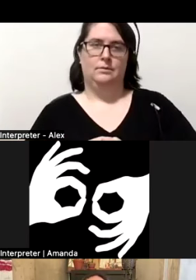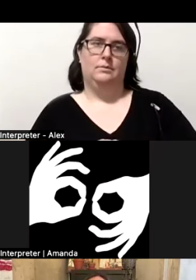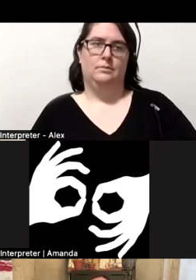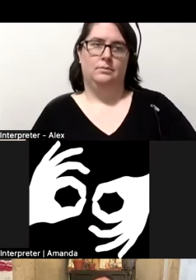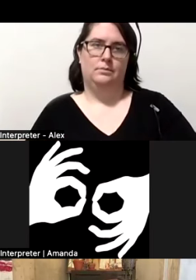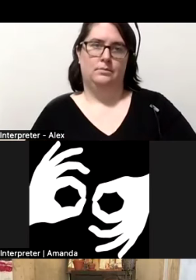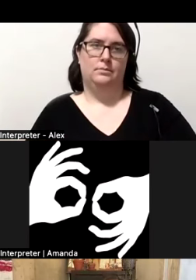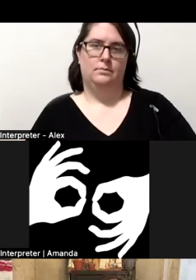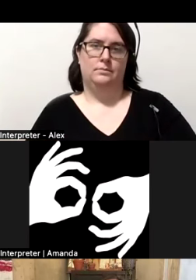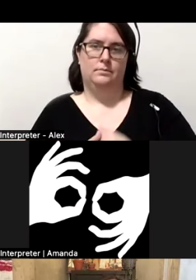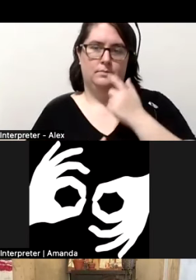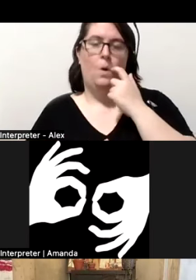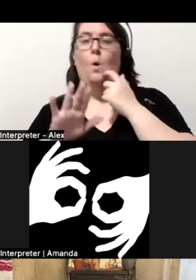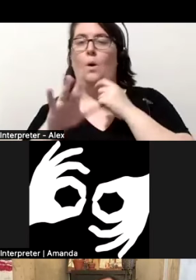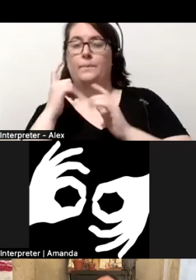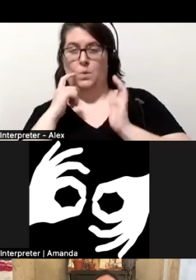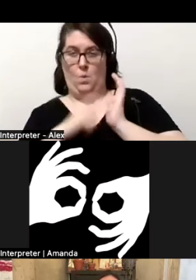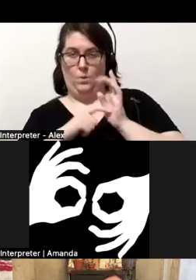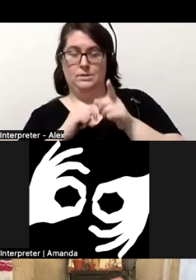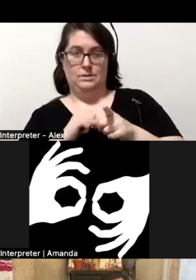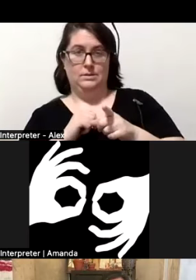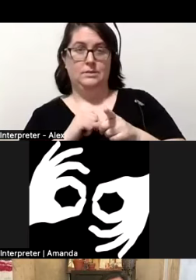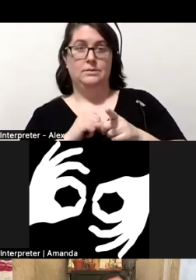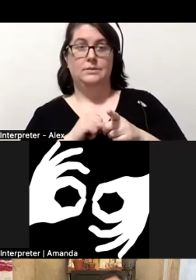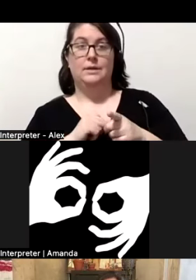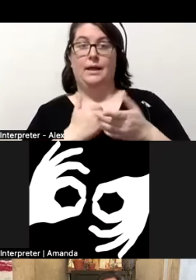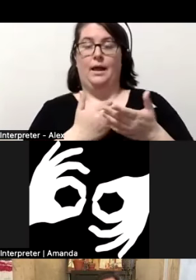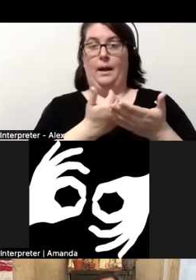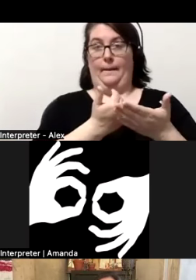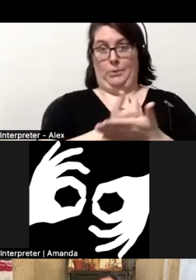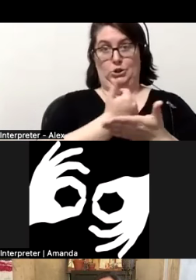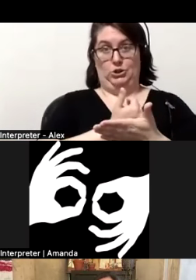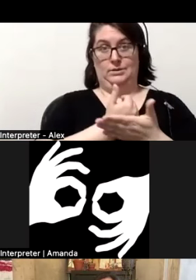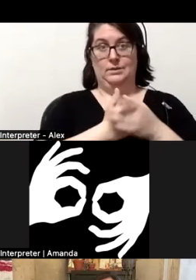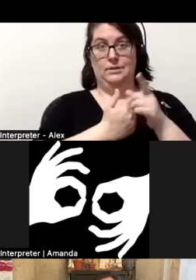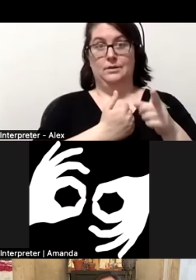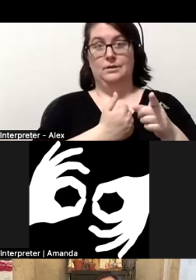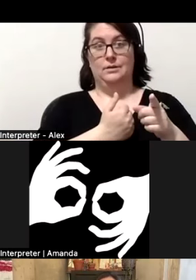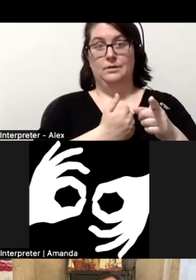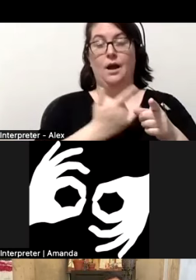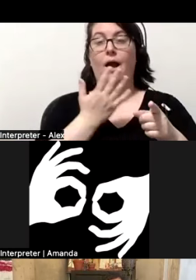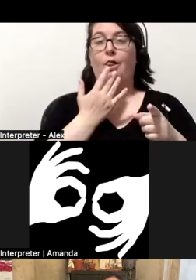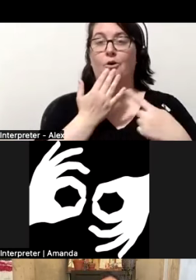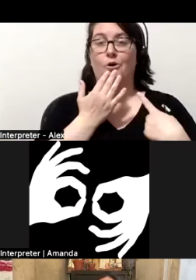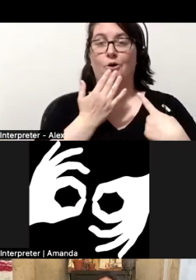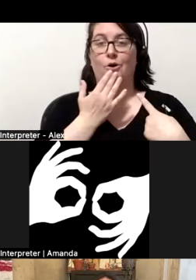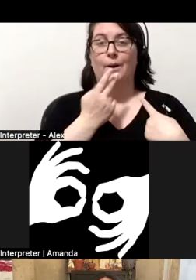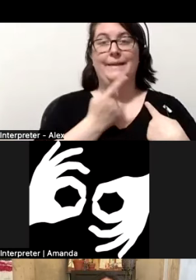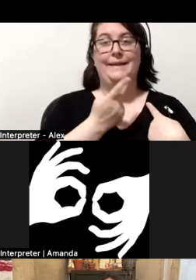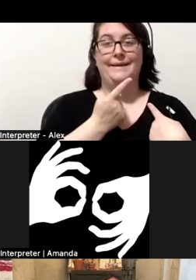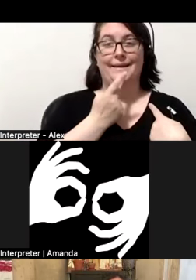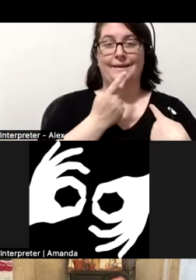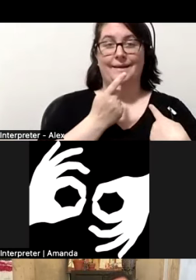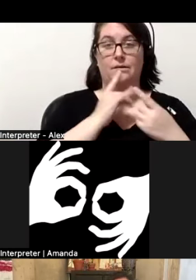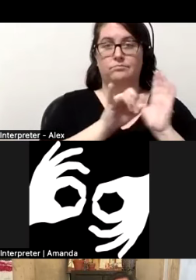So, and sorry, you'll notice that the emerging festivals content that's different is pink, and then the